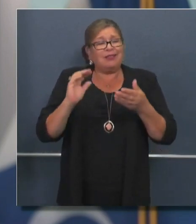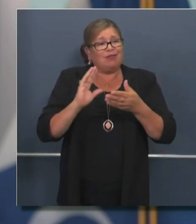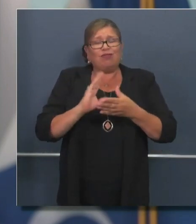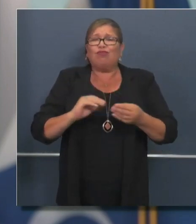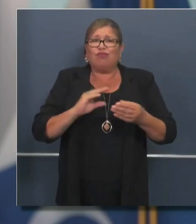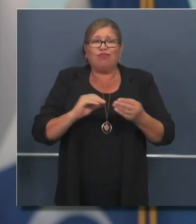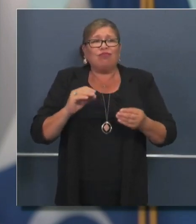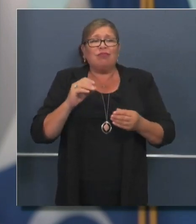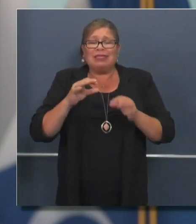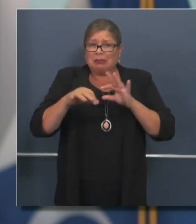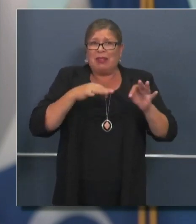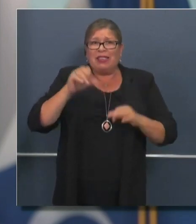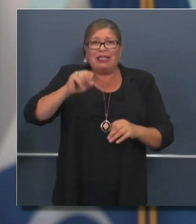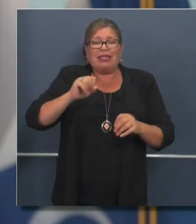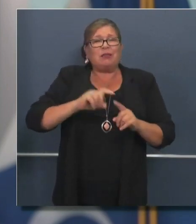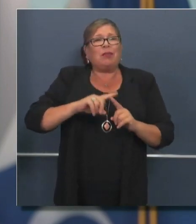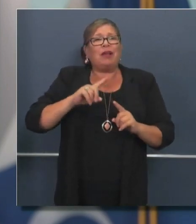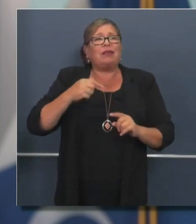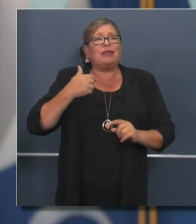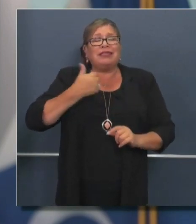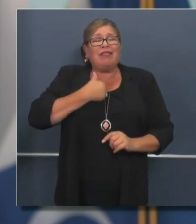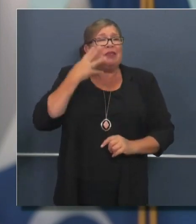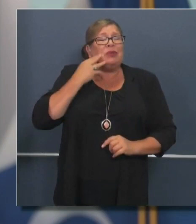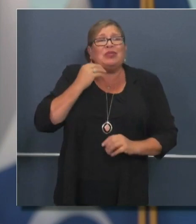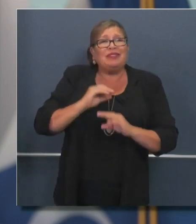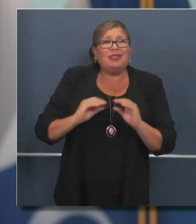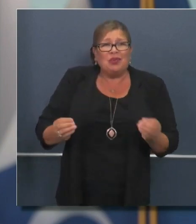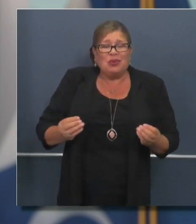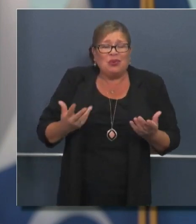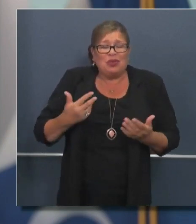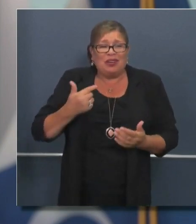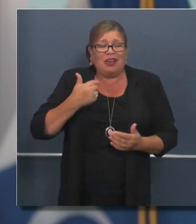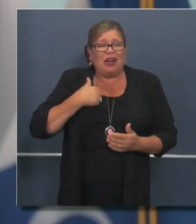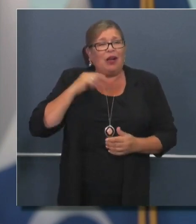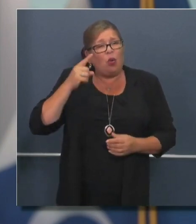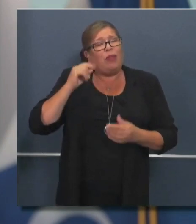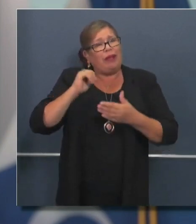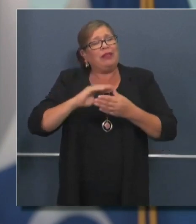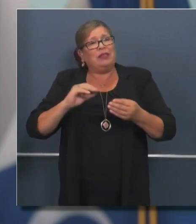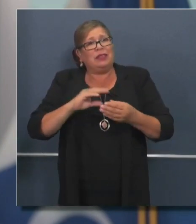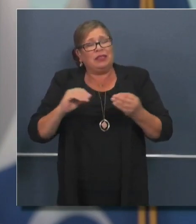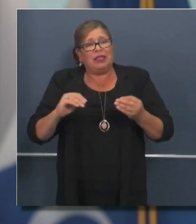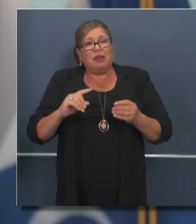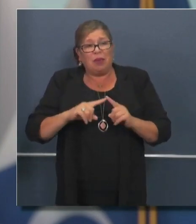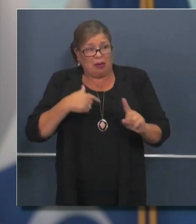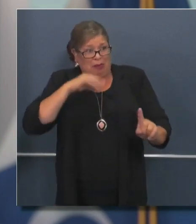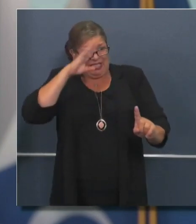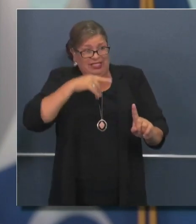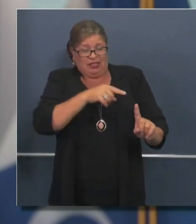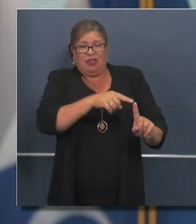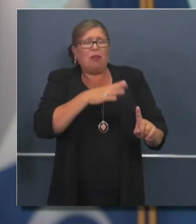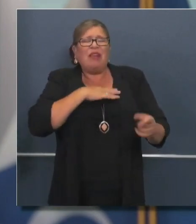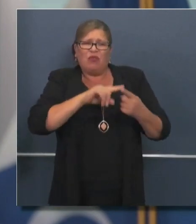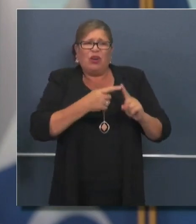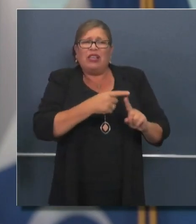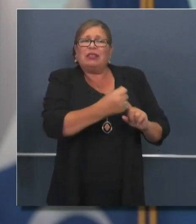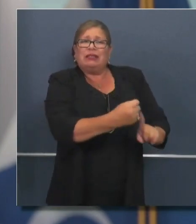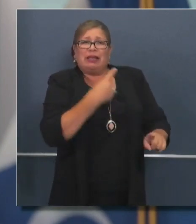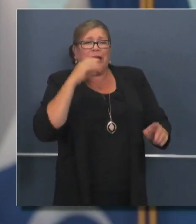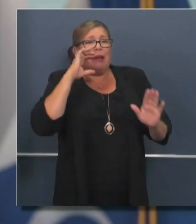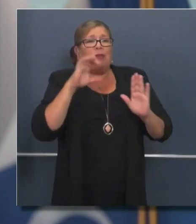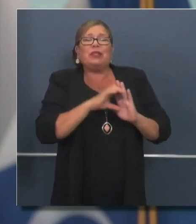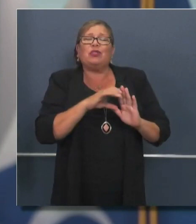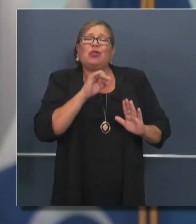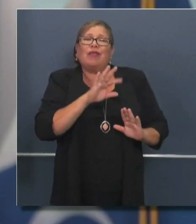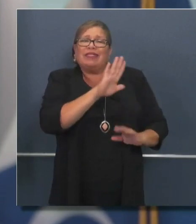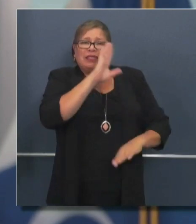intellectually. One of my oldest friends, Derek Smith, he just sent me a picture of his son, who I knew since he was born, who